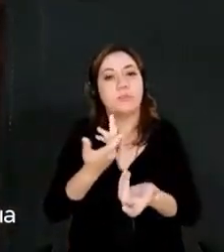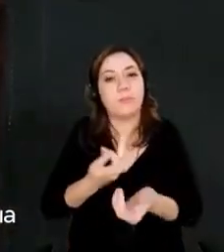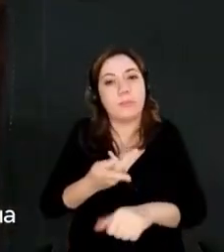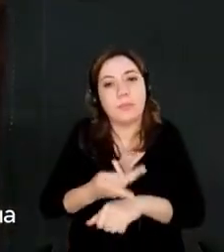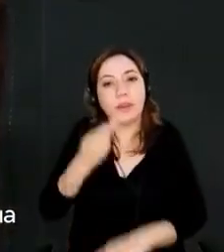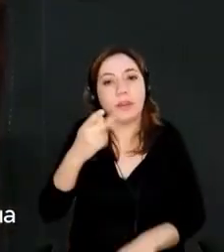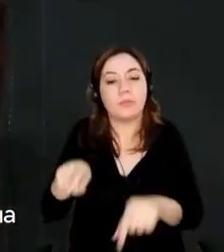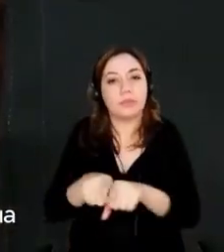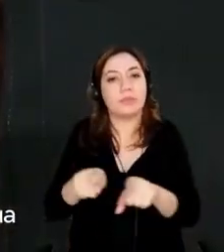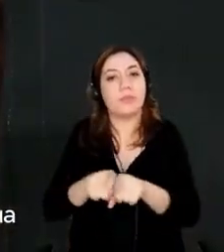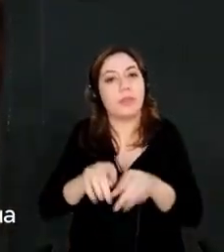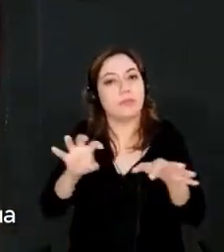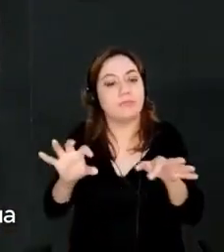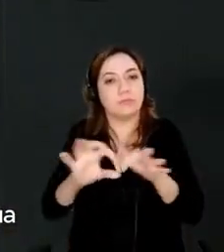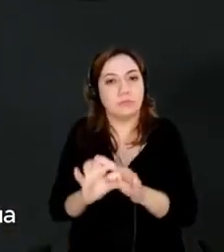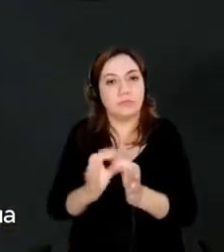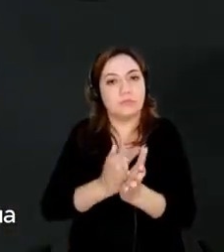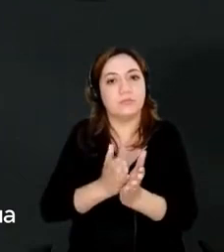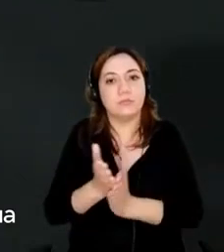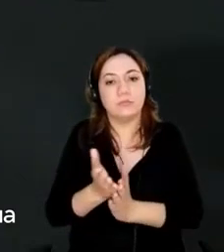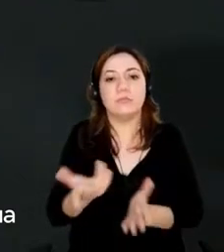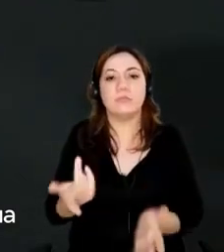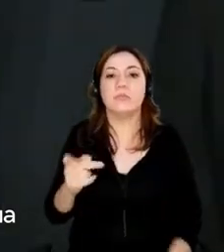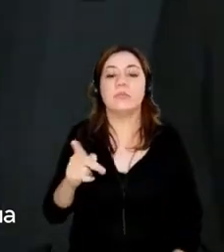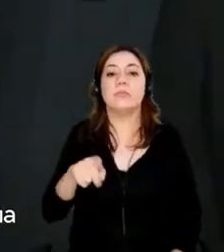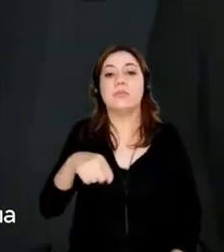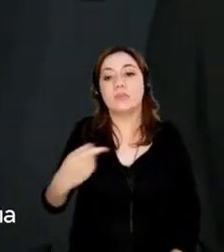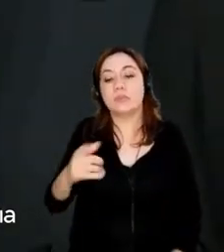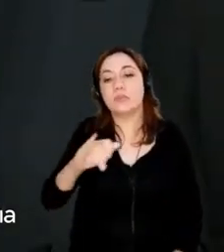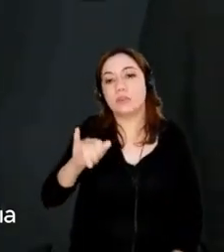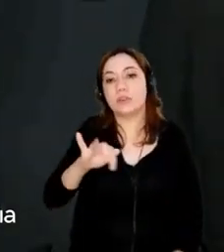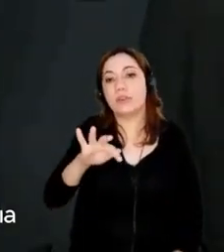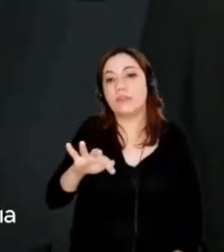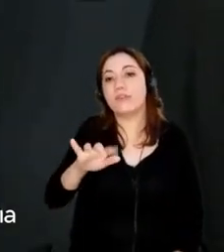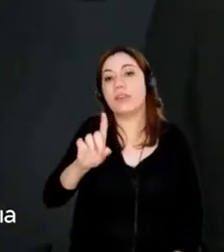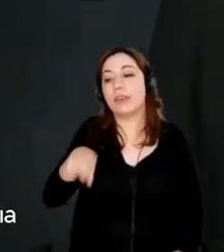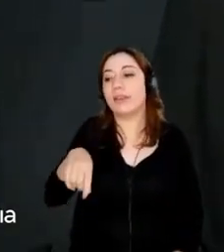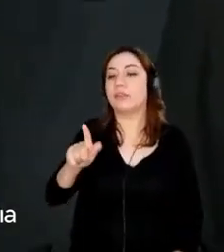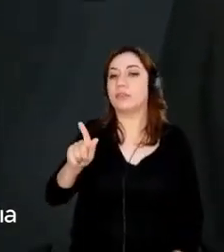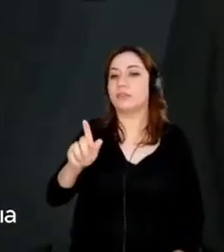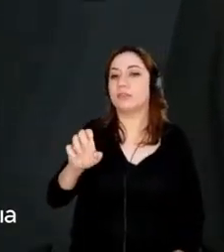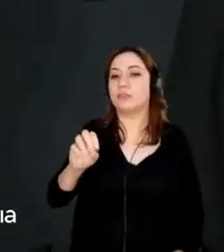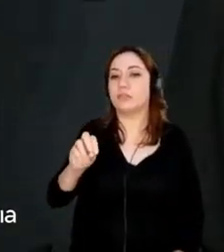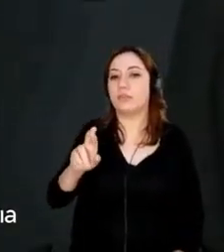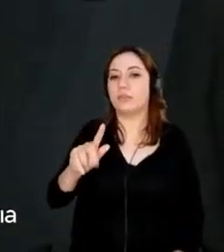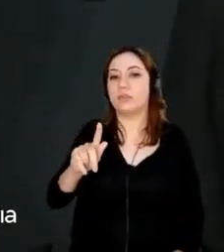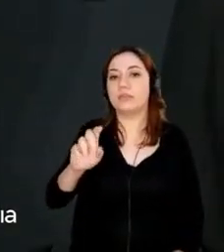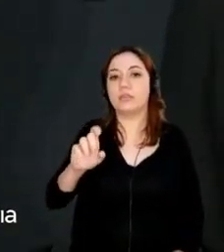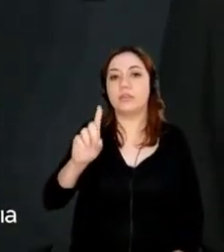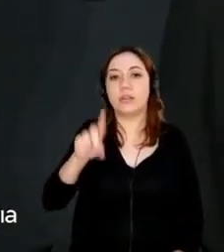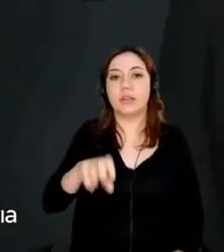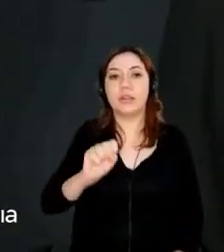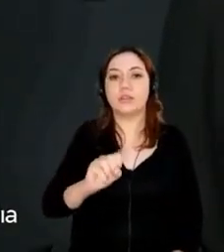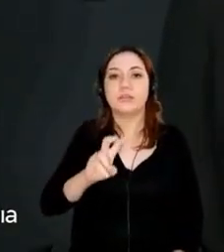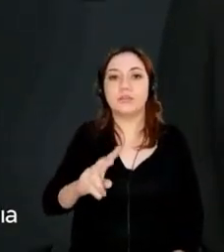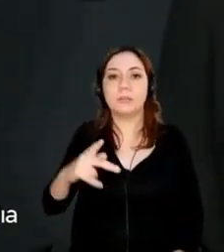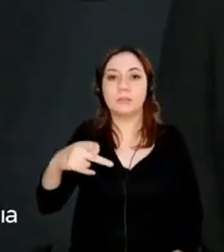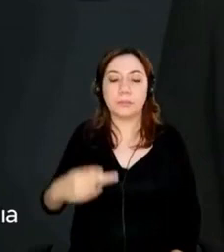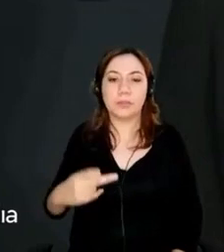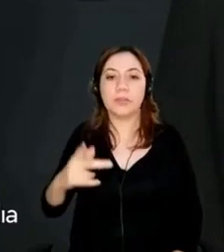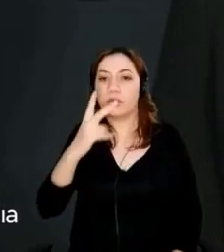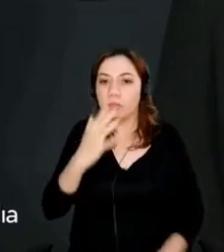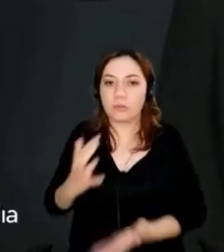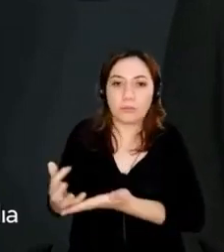Next to Jeff is George Sitter, SVP of Account Management from MasterCard. MasterCard has been